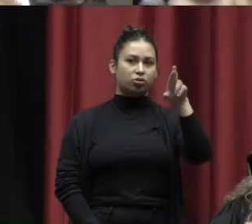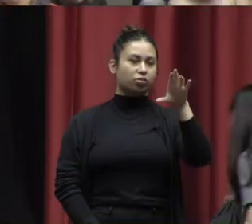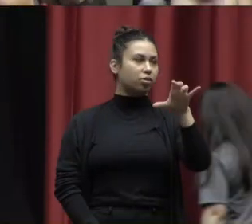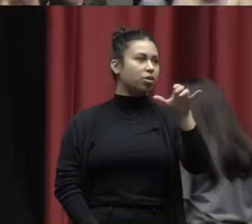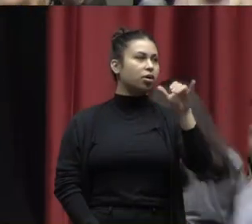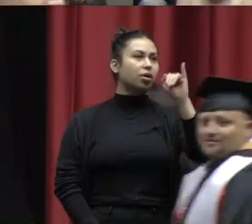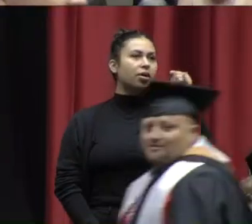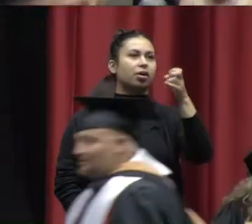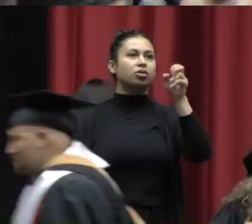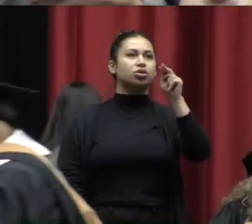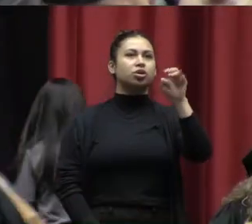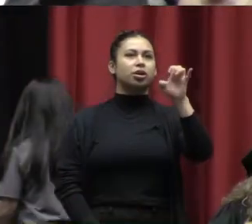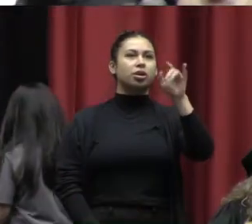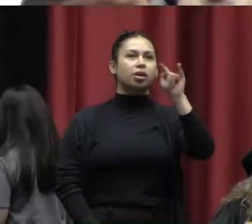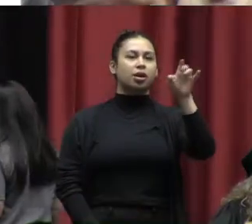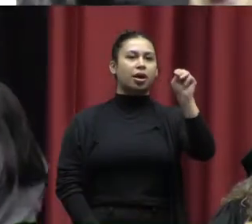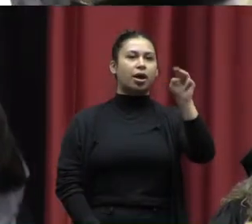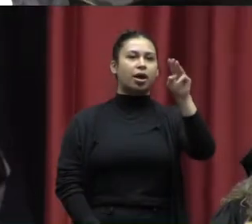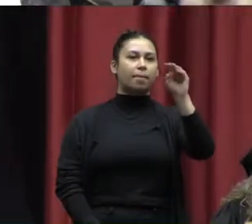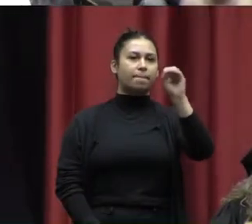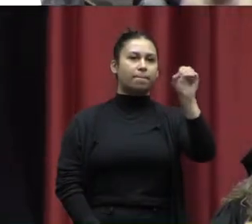Jeanette Moore.